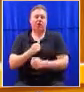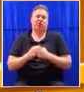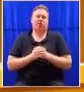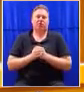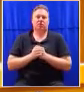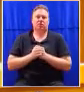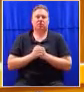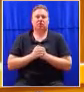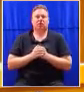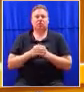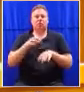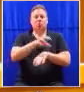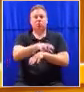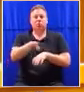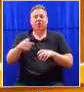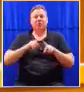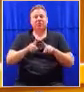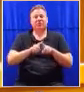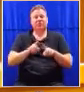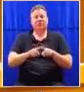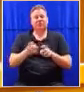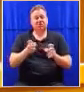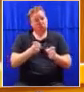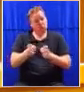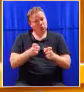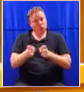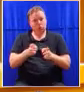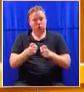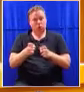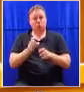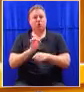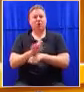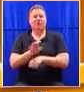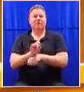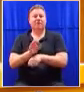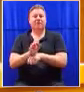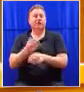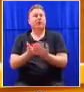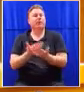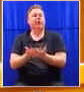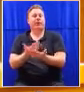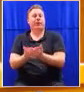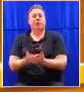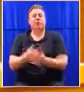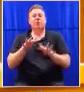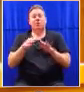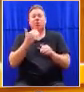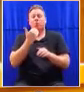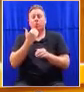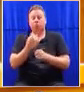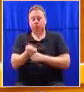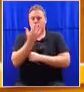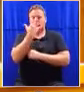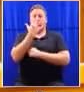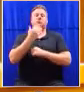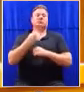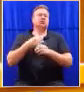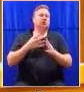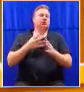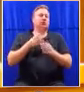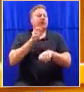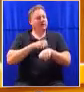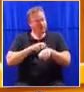to handle the rising numbers of infections, so that those who require medical help are afforded a bed and that is